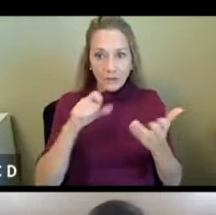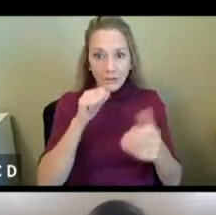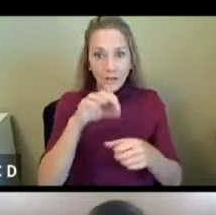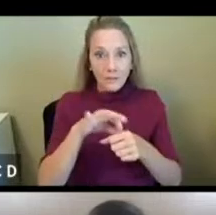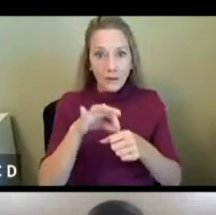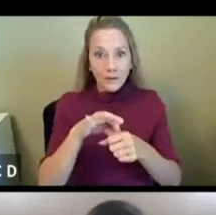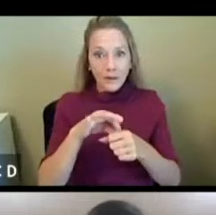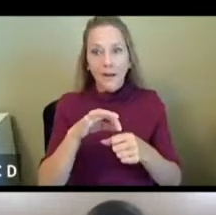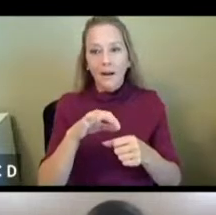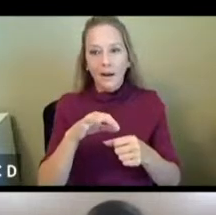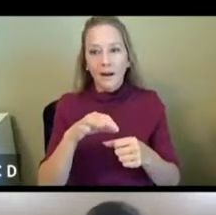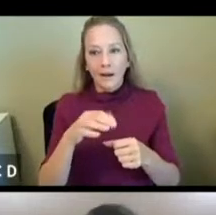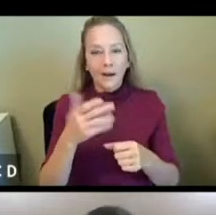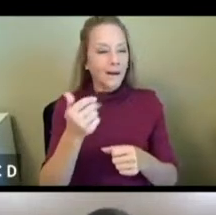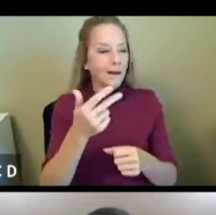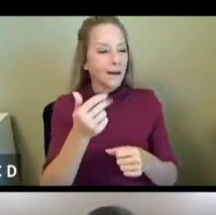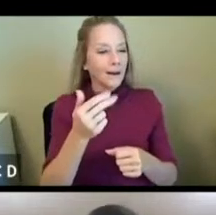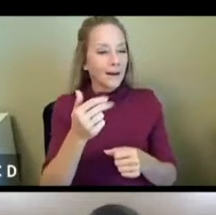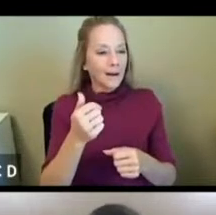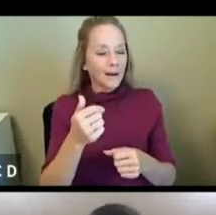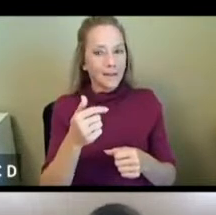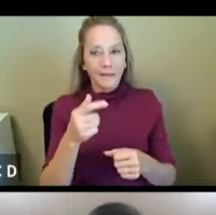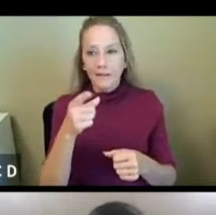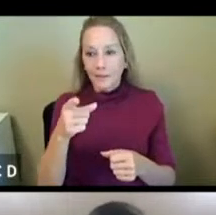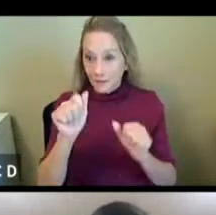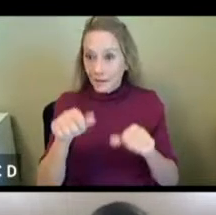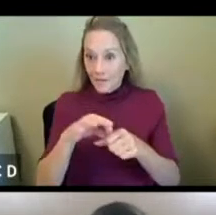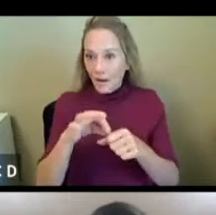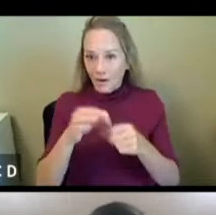Your vote. Okay, sure. Yes.